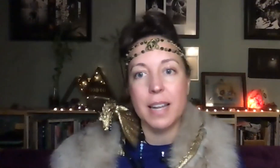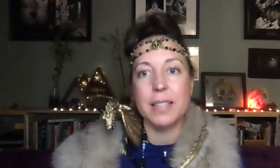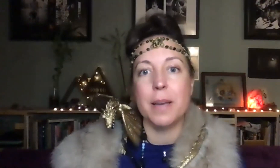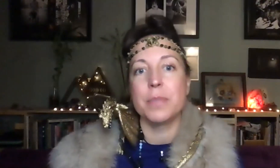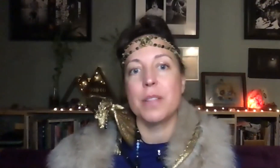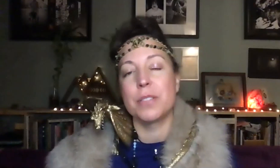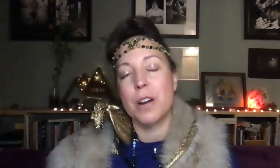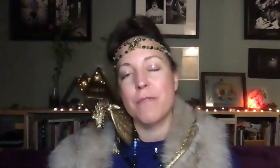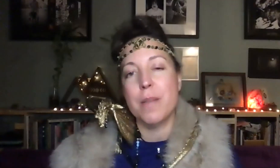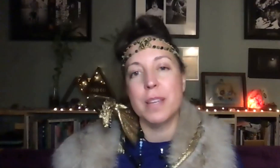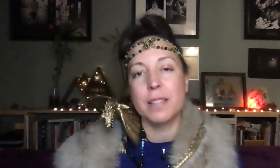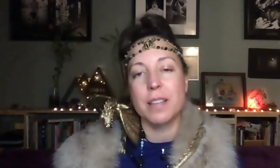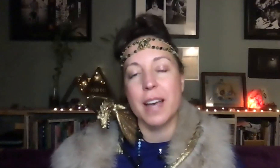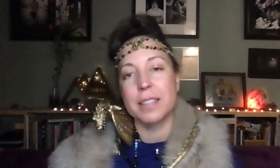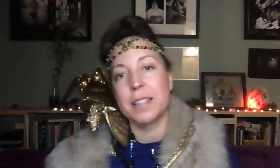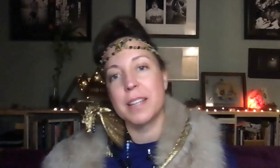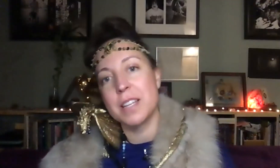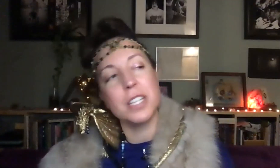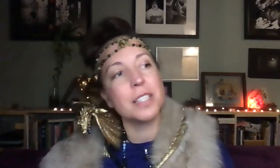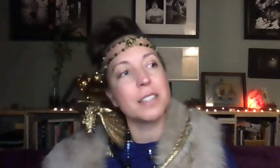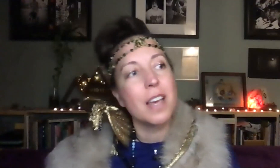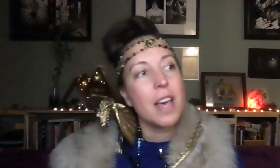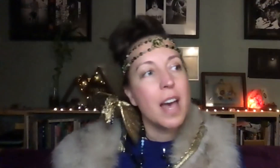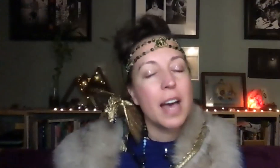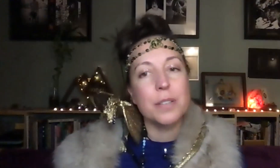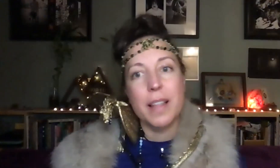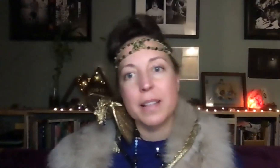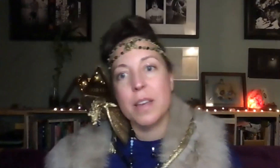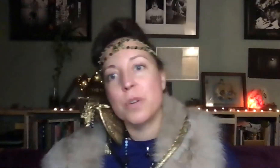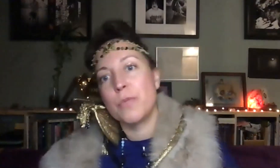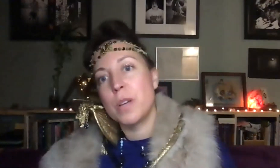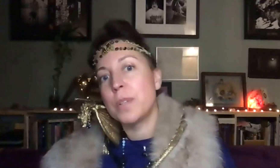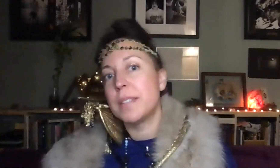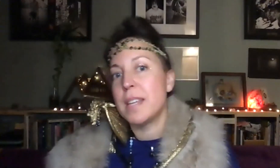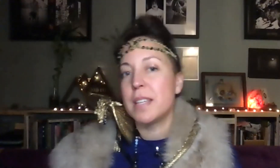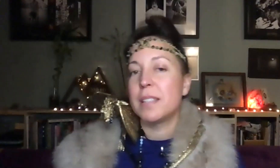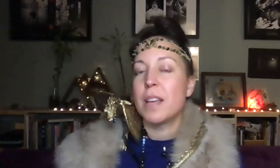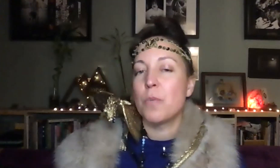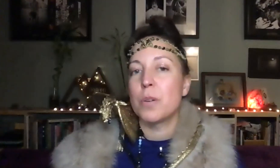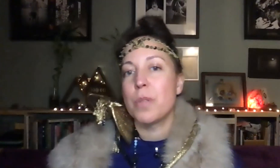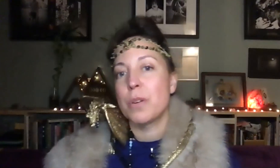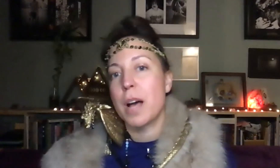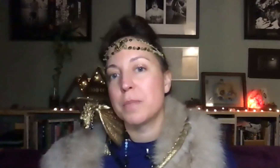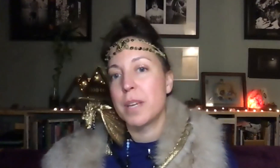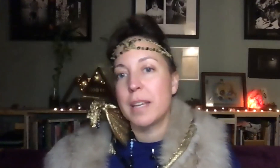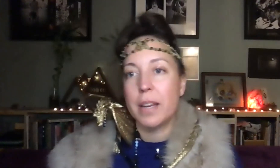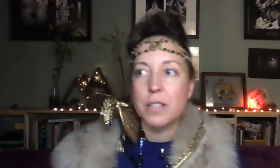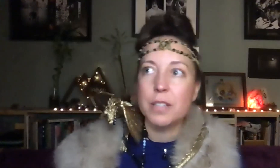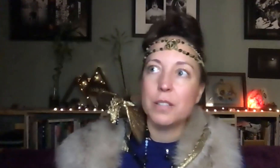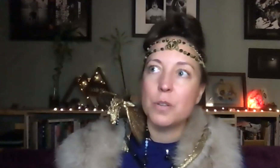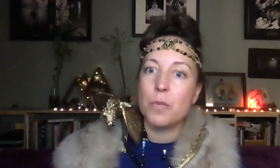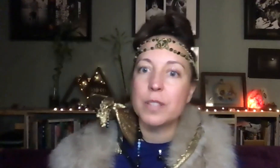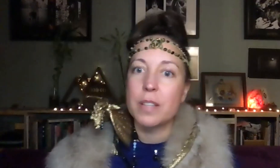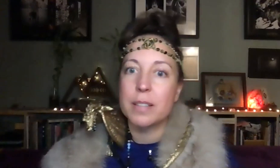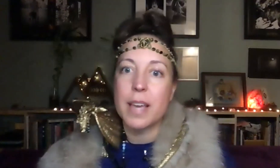seeds, connecting them to their star families and galactic lineages. I use light language frequencies and work with your cosmic